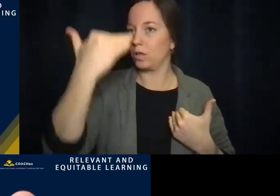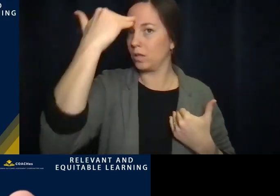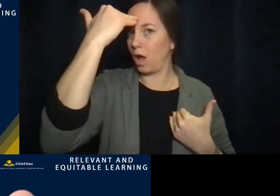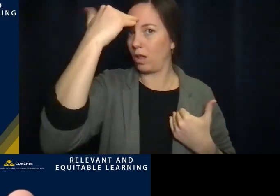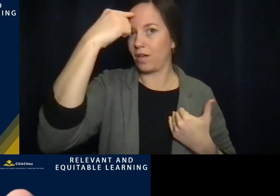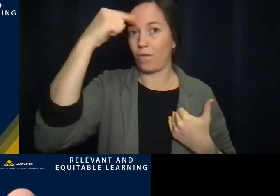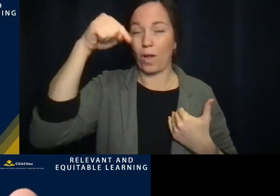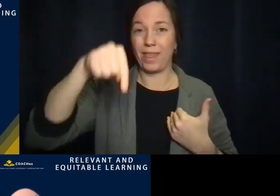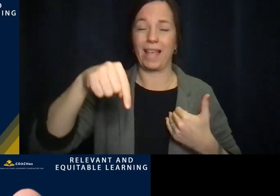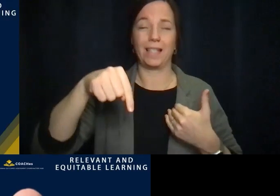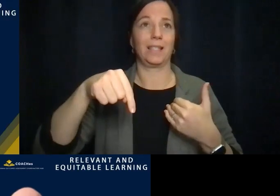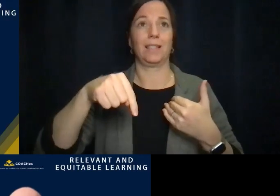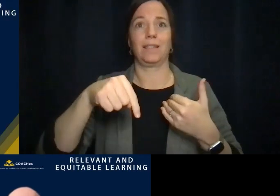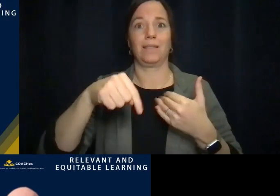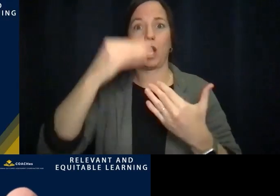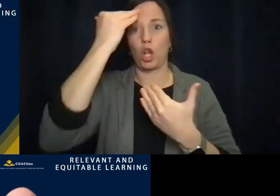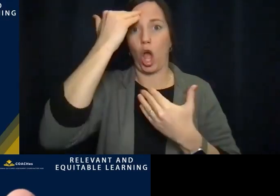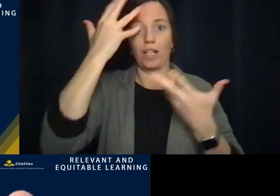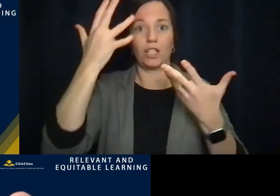fountain of knowledge, for lack of a better expression.